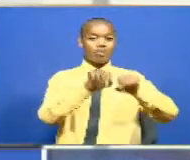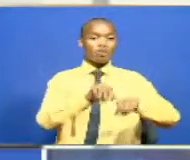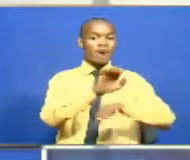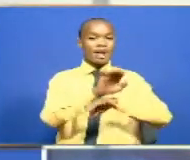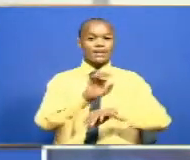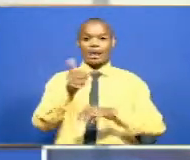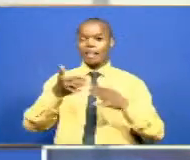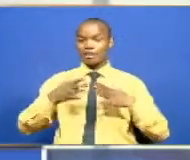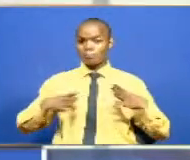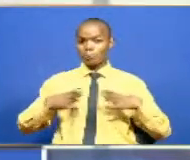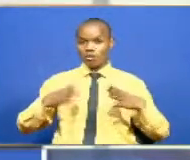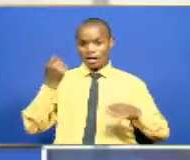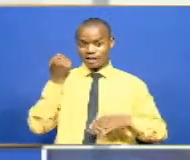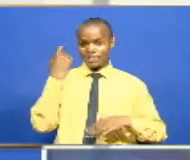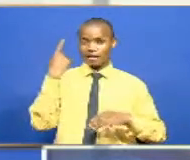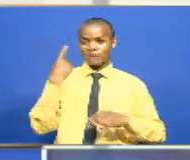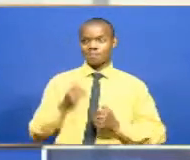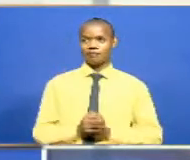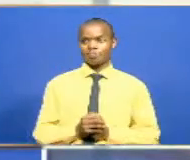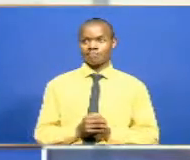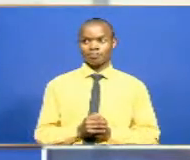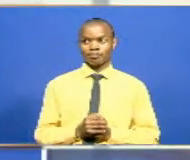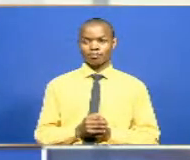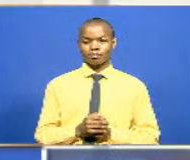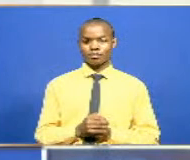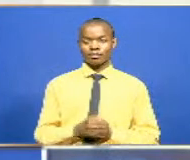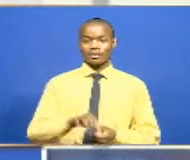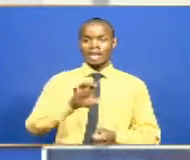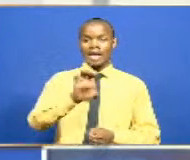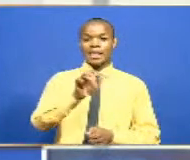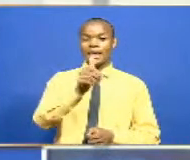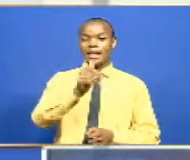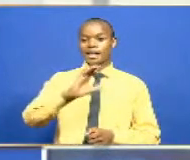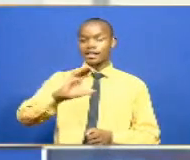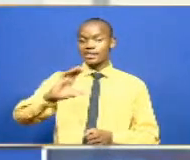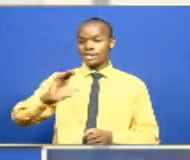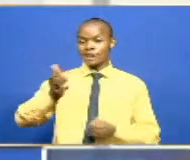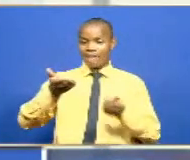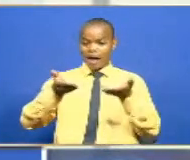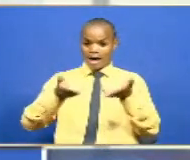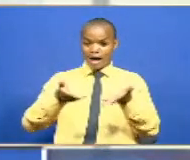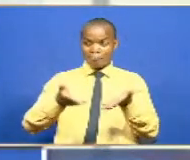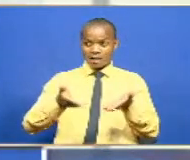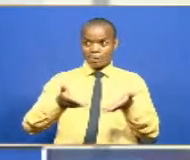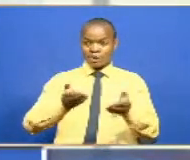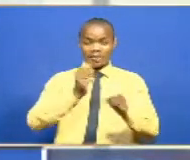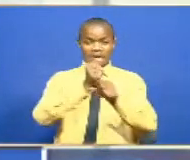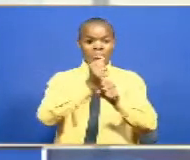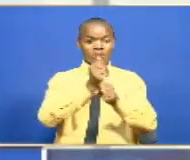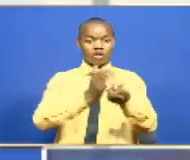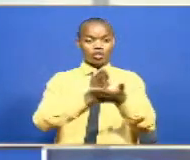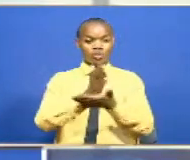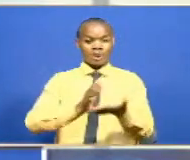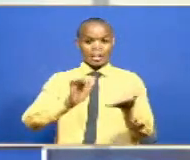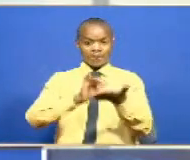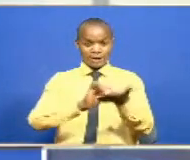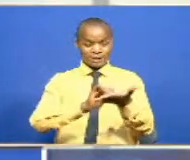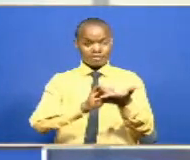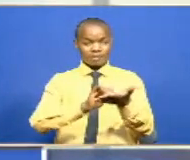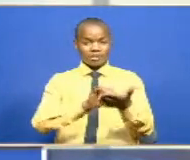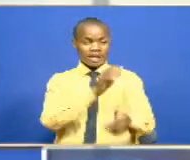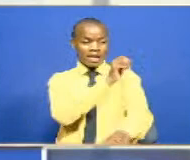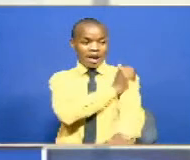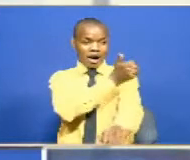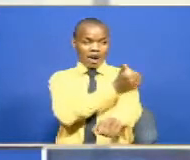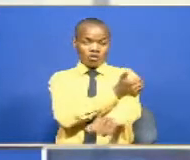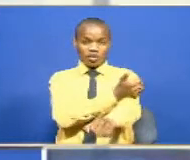understand that we are there to enforce and to carry out a mandate that has been given to